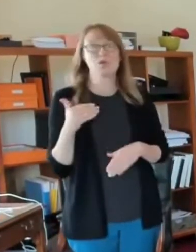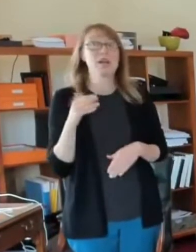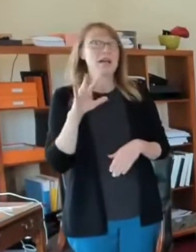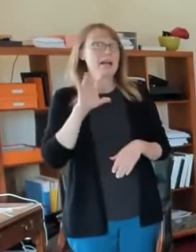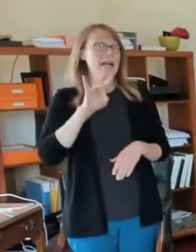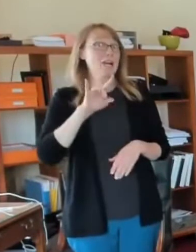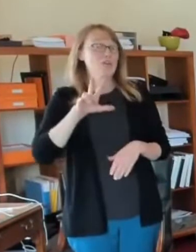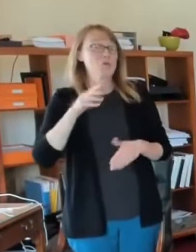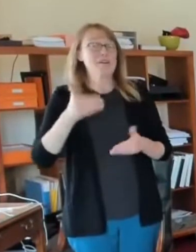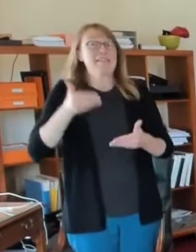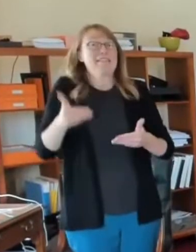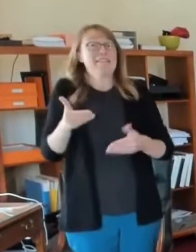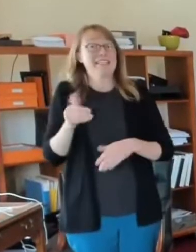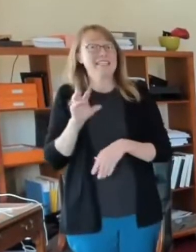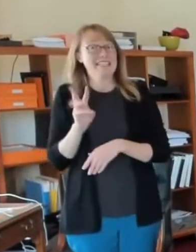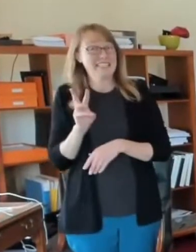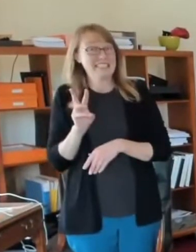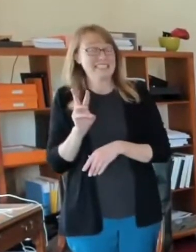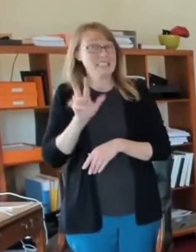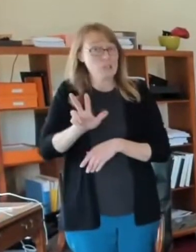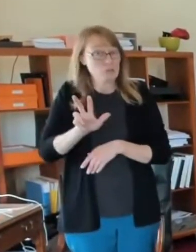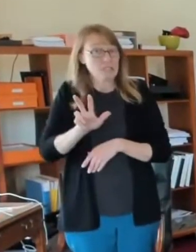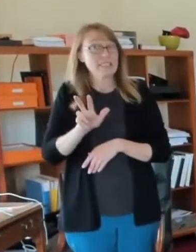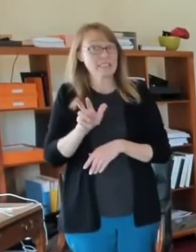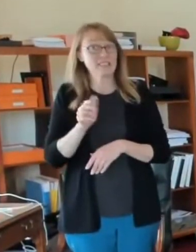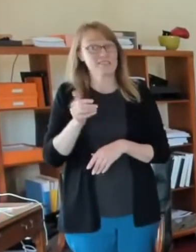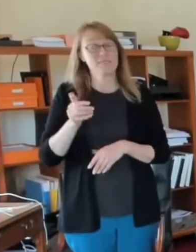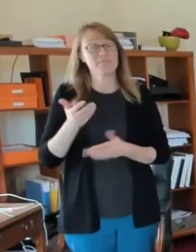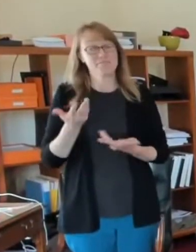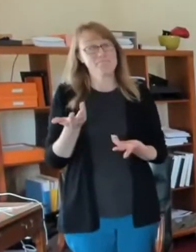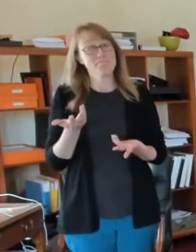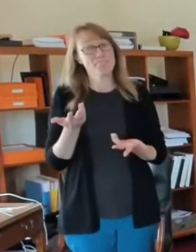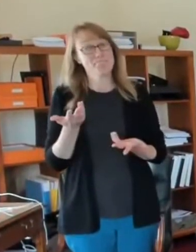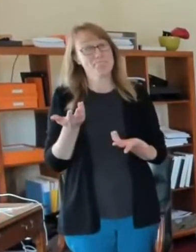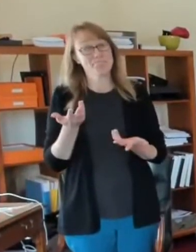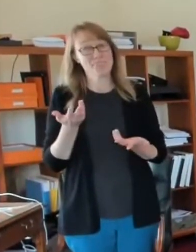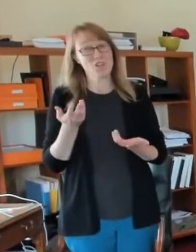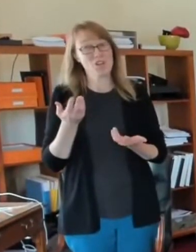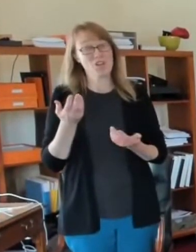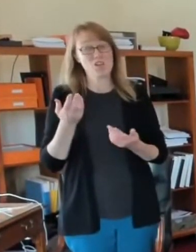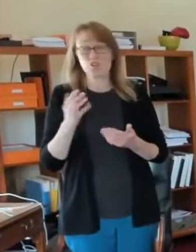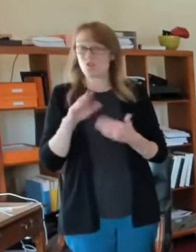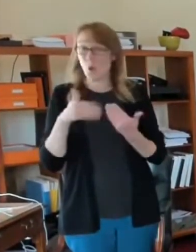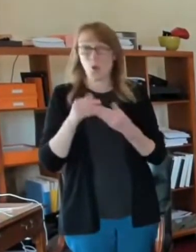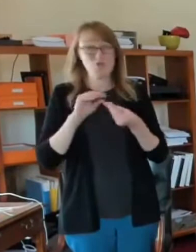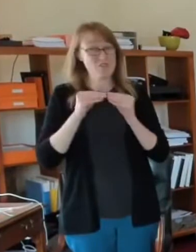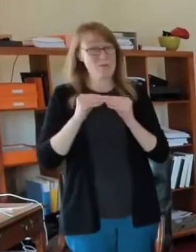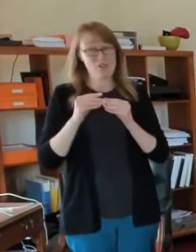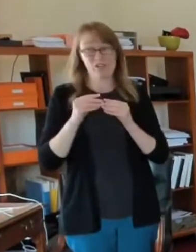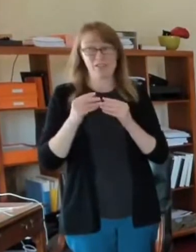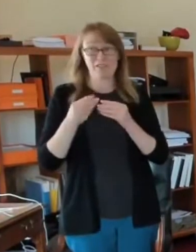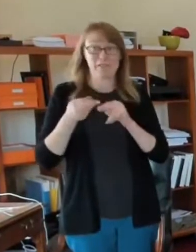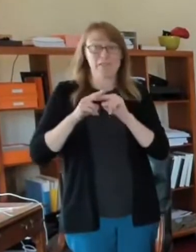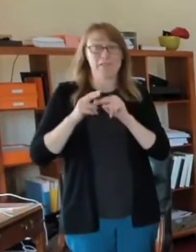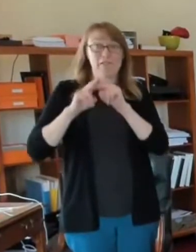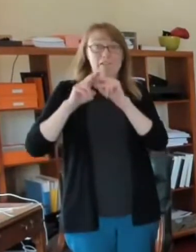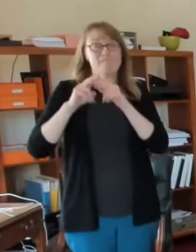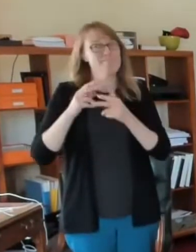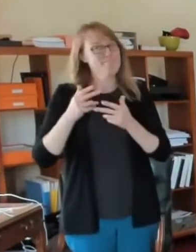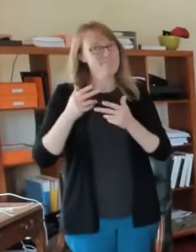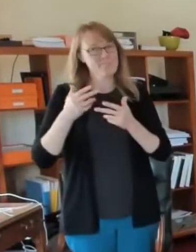63. So still high, still higher than we want it to be.